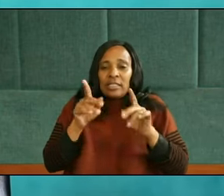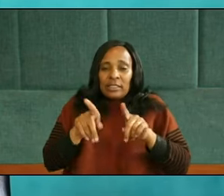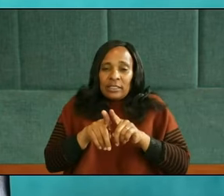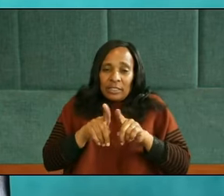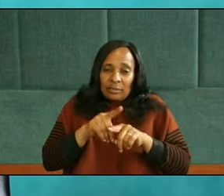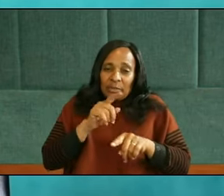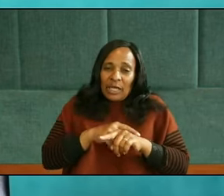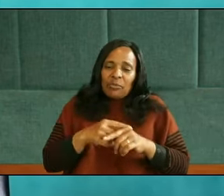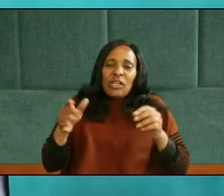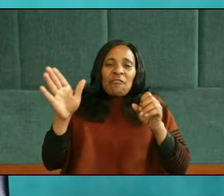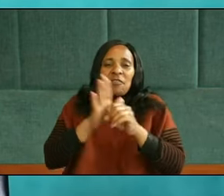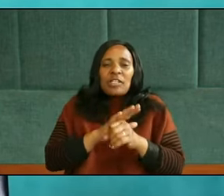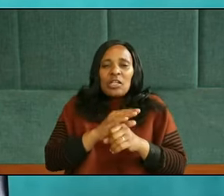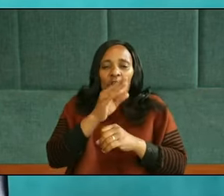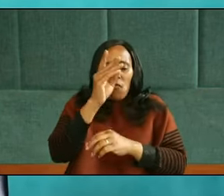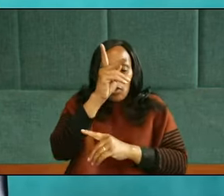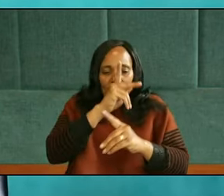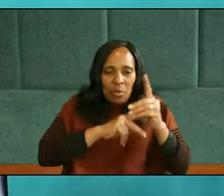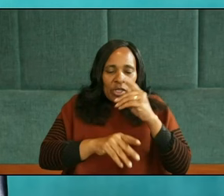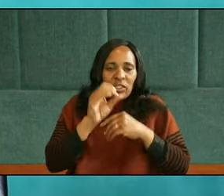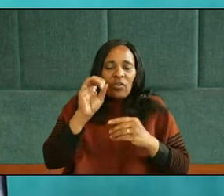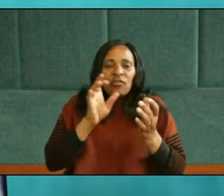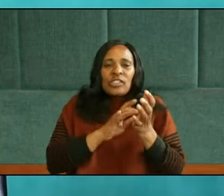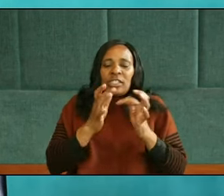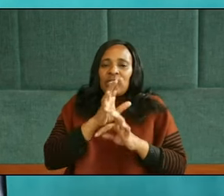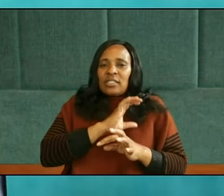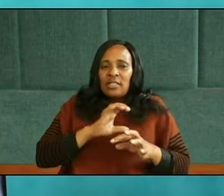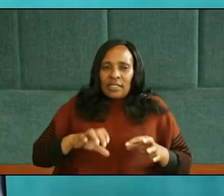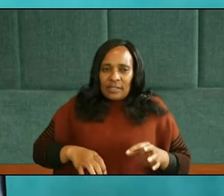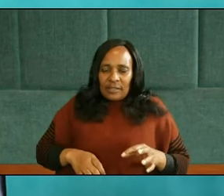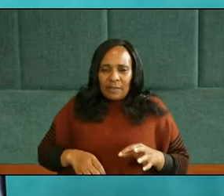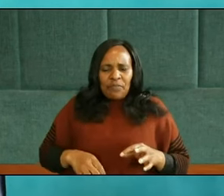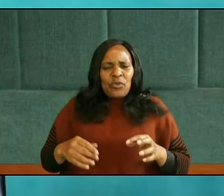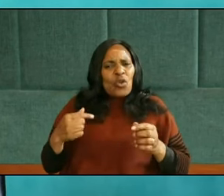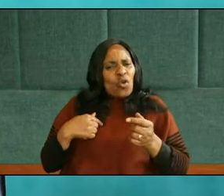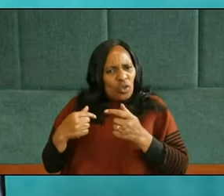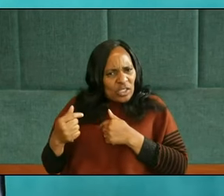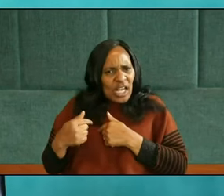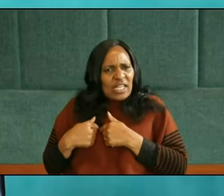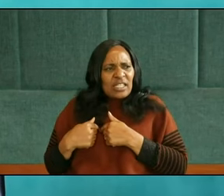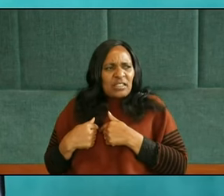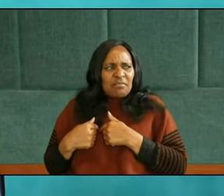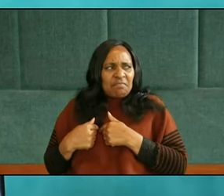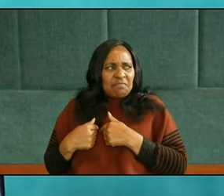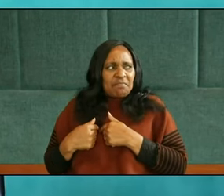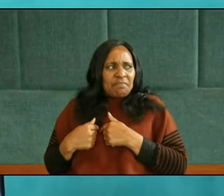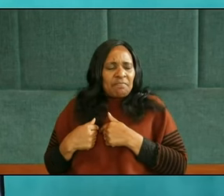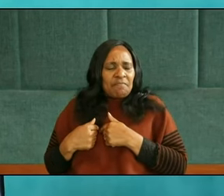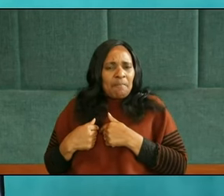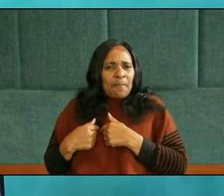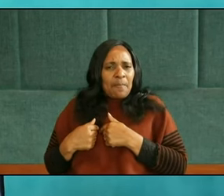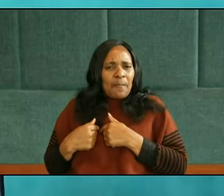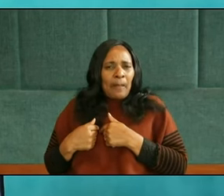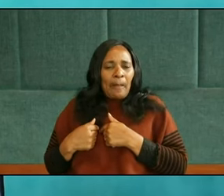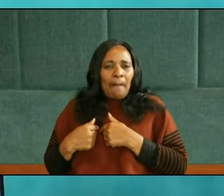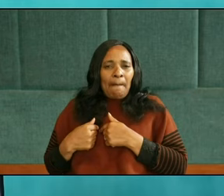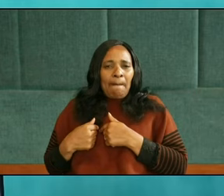the fulfillment of the prophecy of Christ. Yes. Concerning the